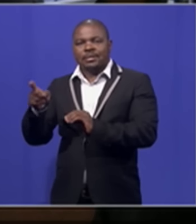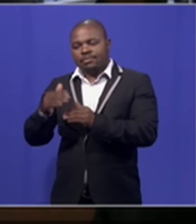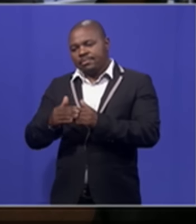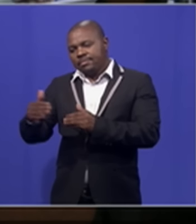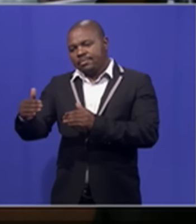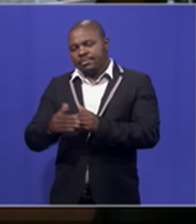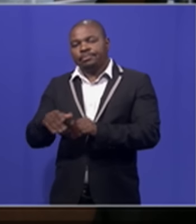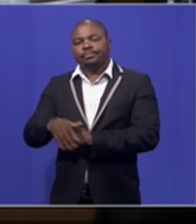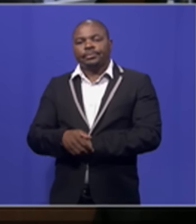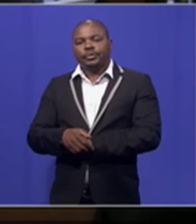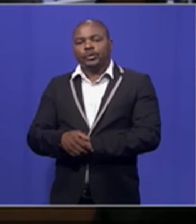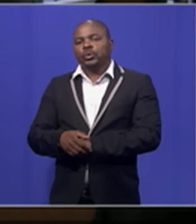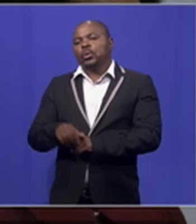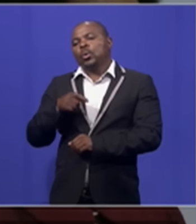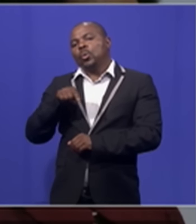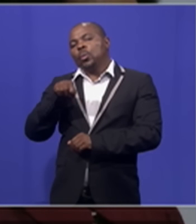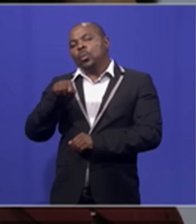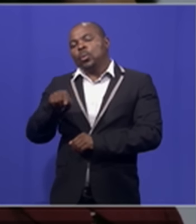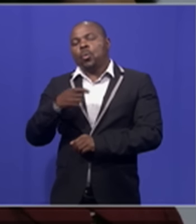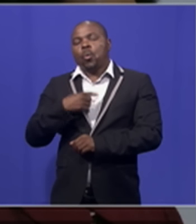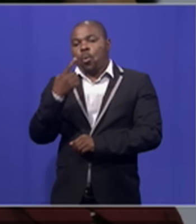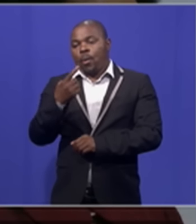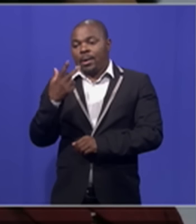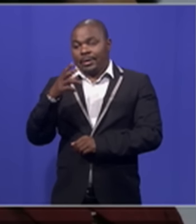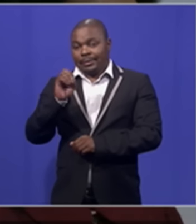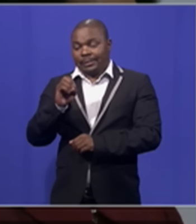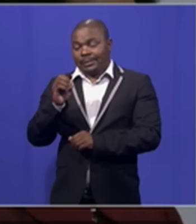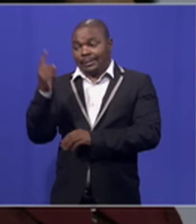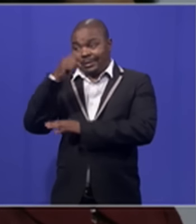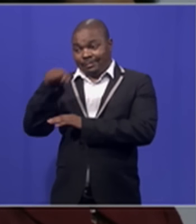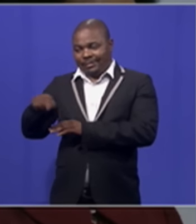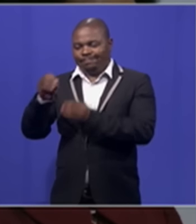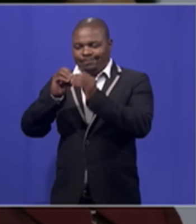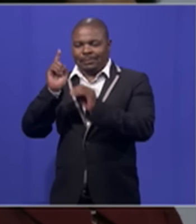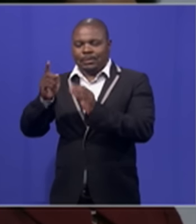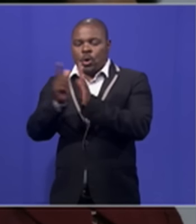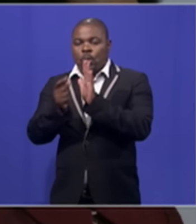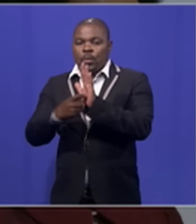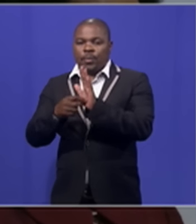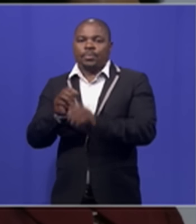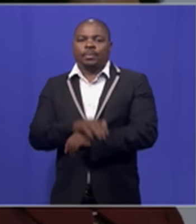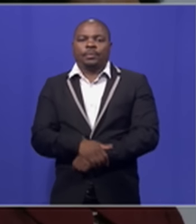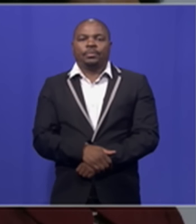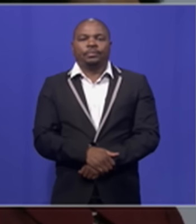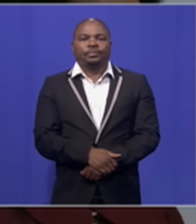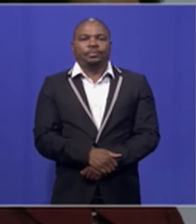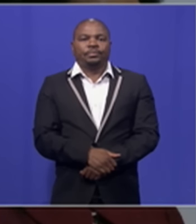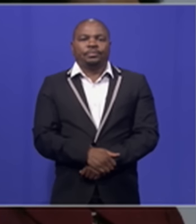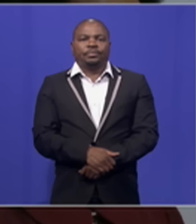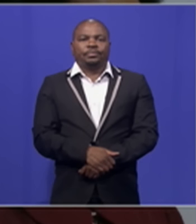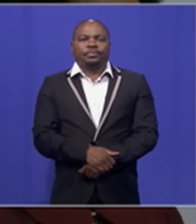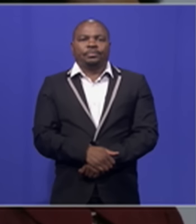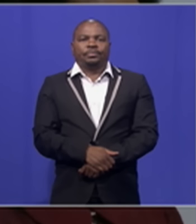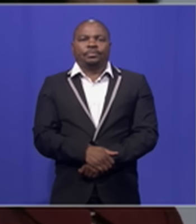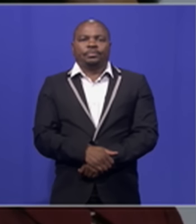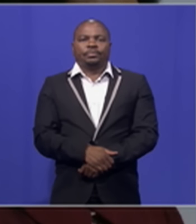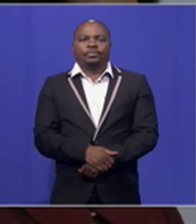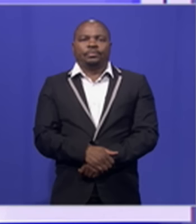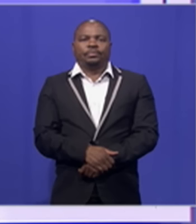le 180. Ke Thabiso Moss wa dikgang tsa SABC mo Rustenburg.